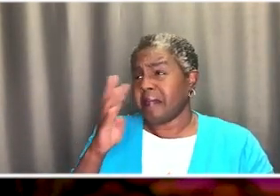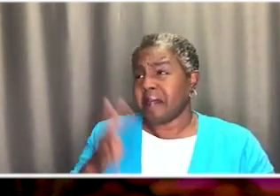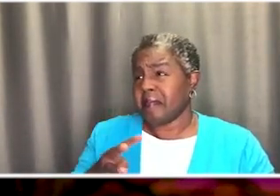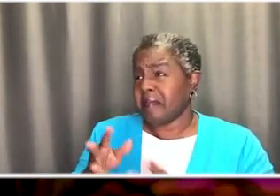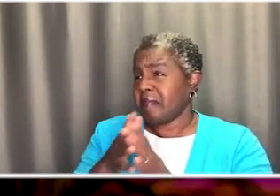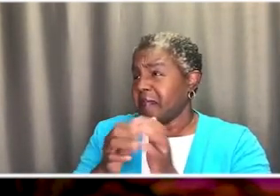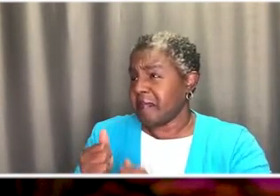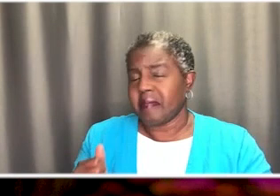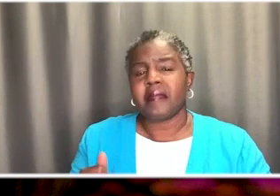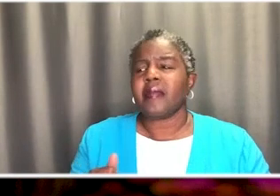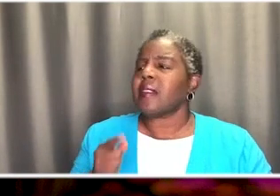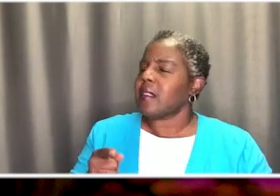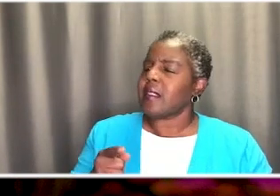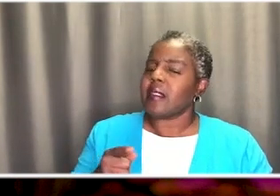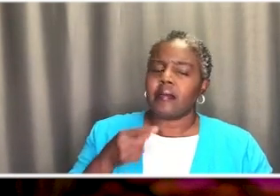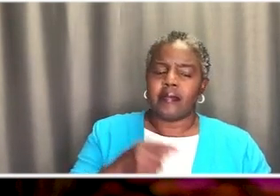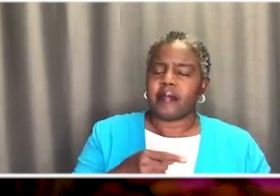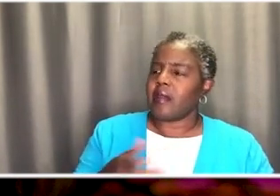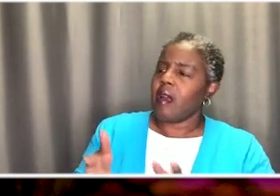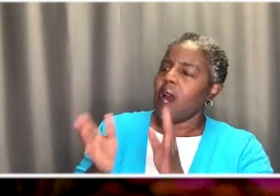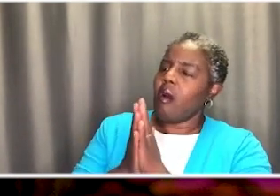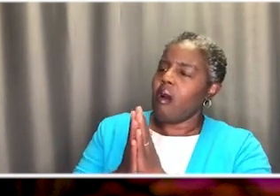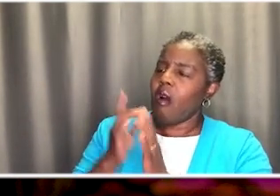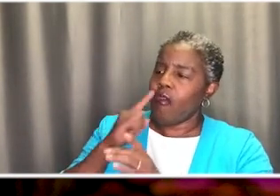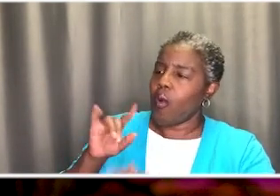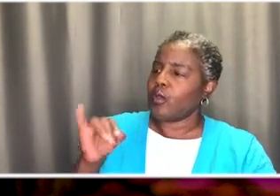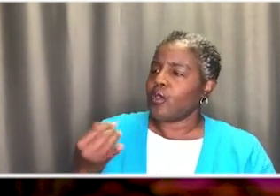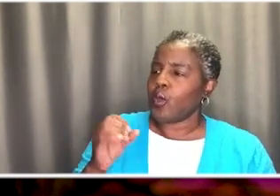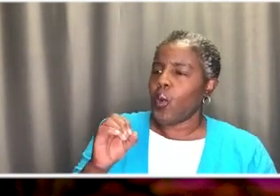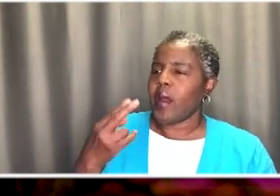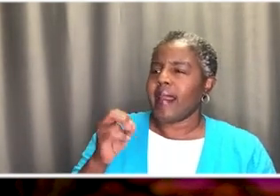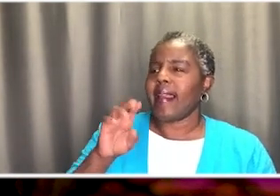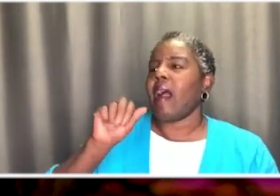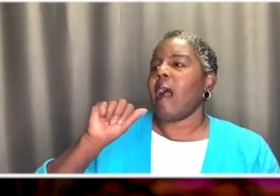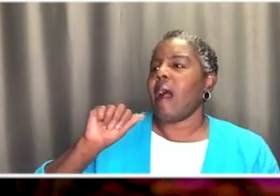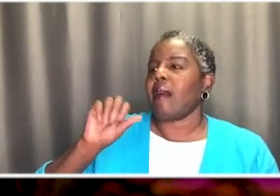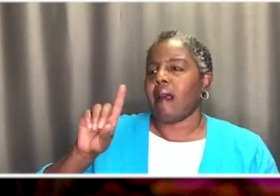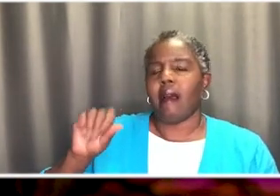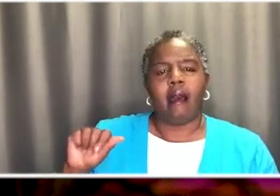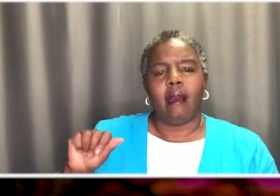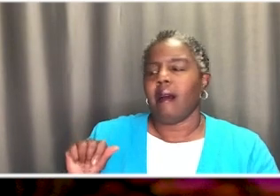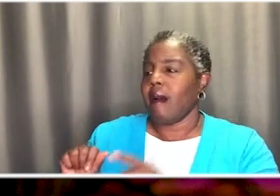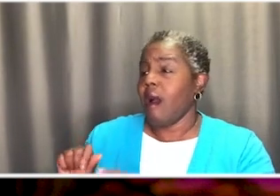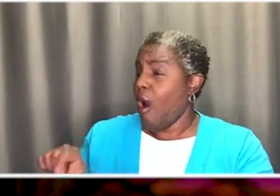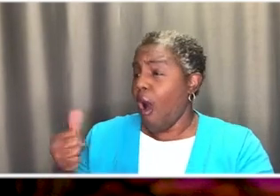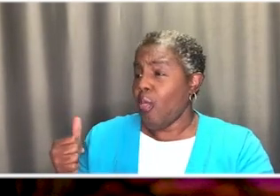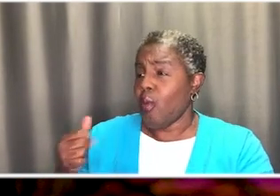King Joash summoned Jehoiada the priest and other priests and asked